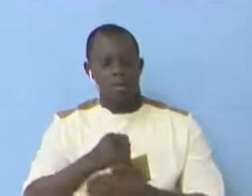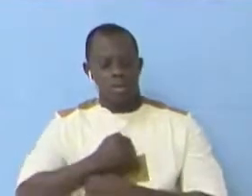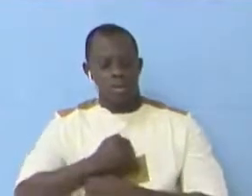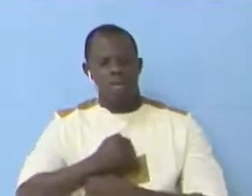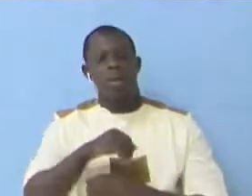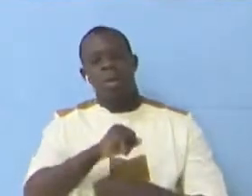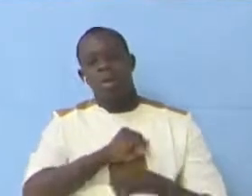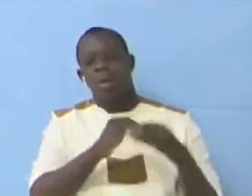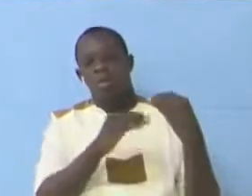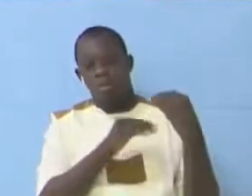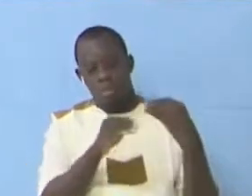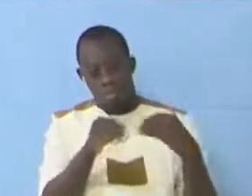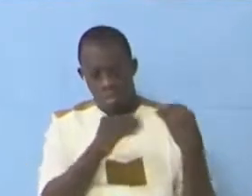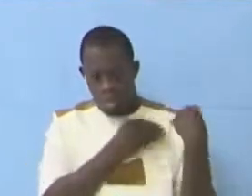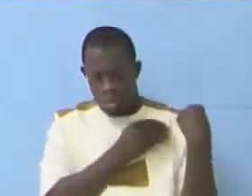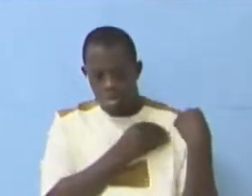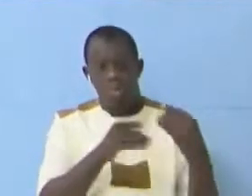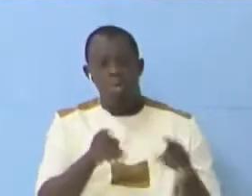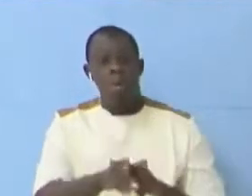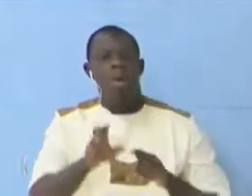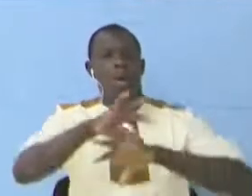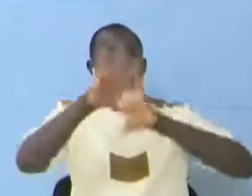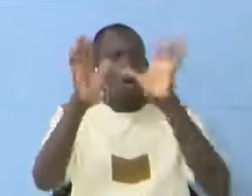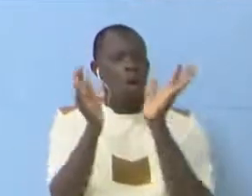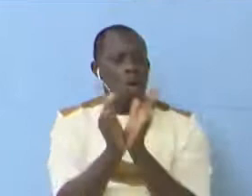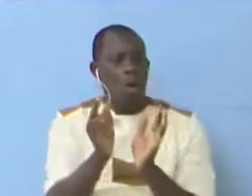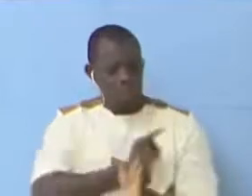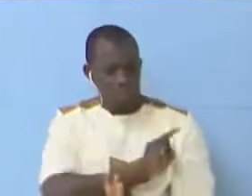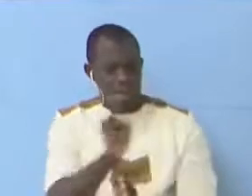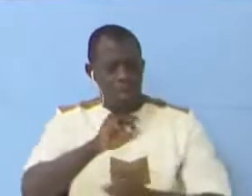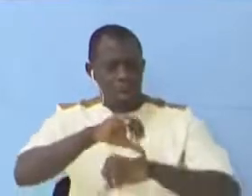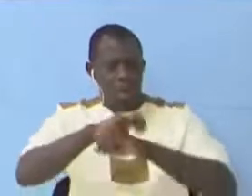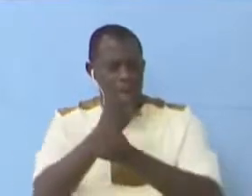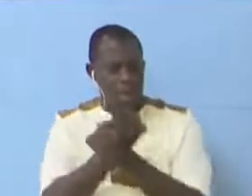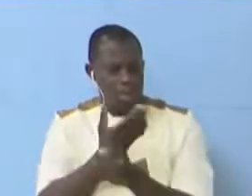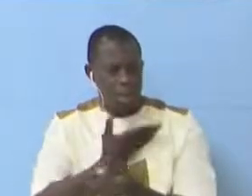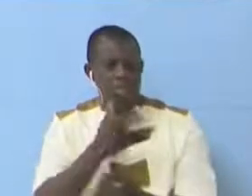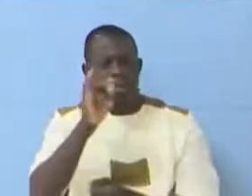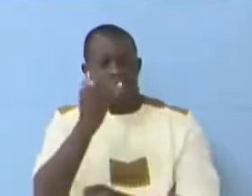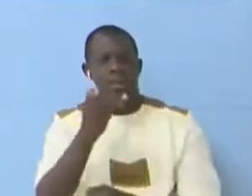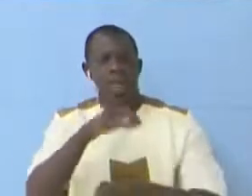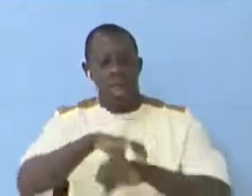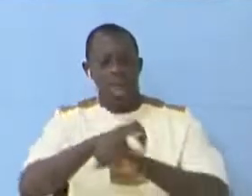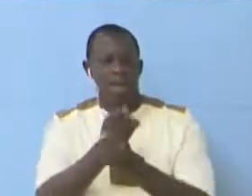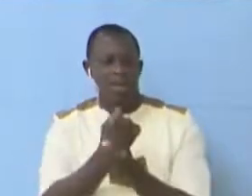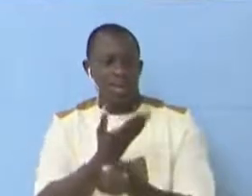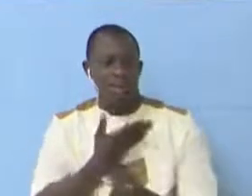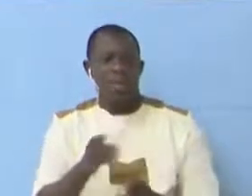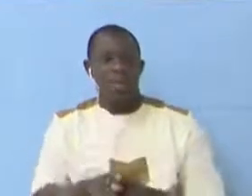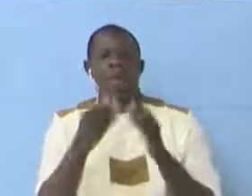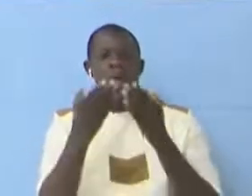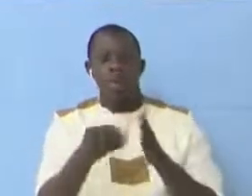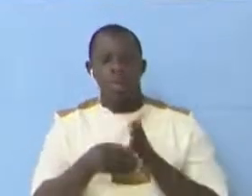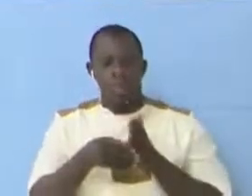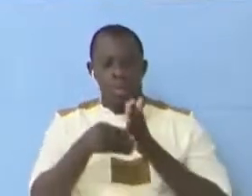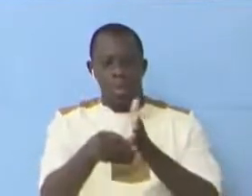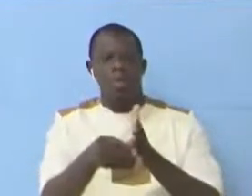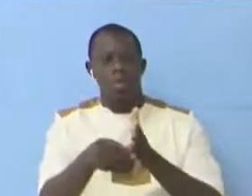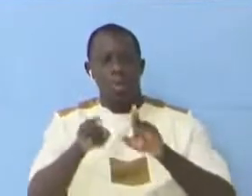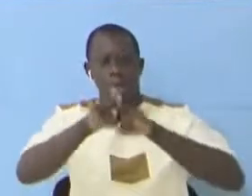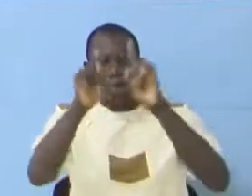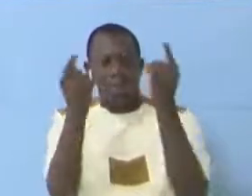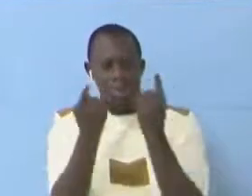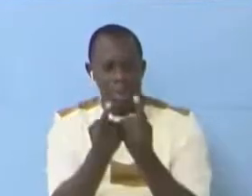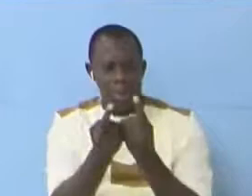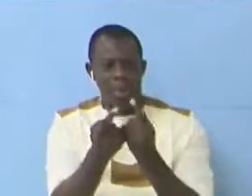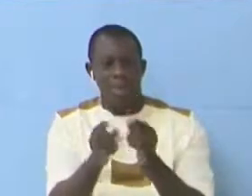apprehended. All of them were, yes, all of them were apprehended. The Director General, Director Internal and Director